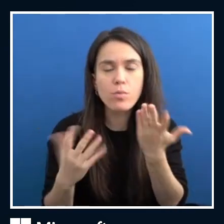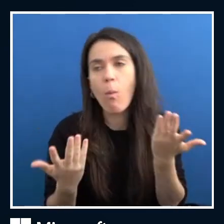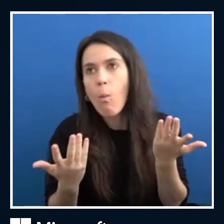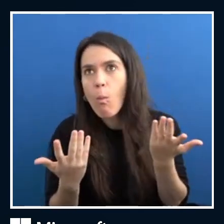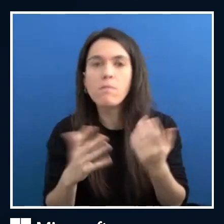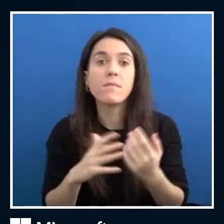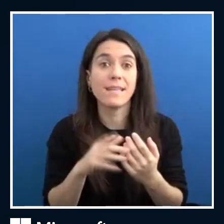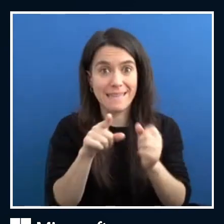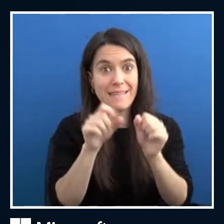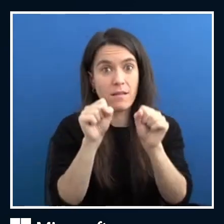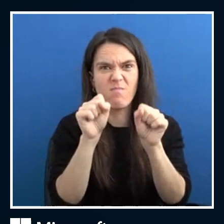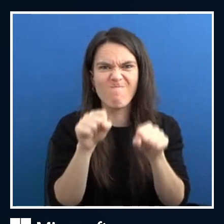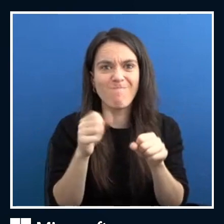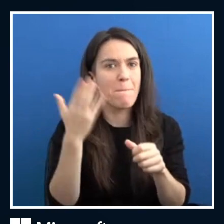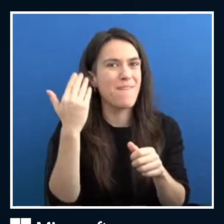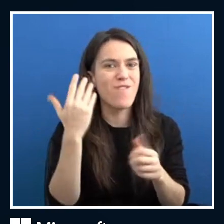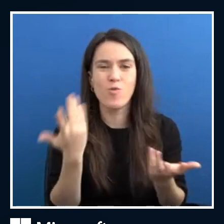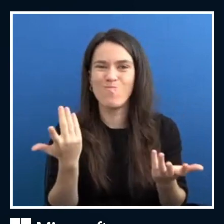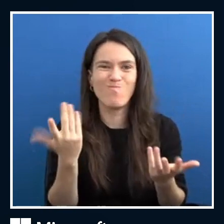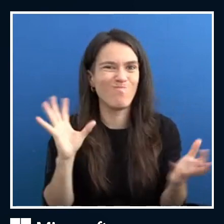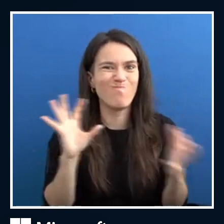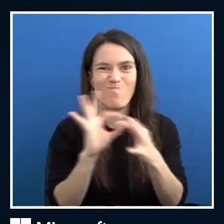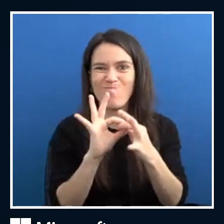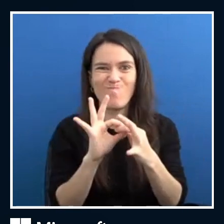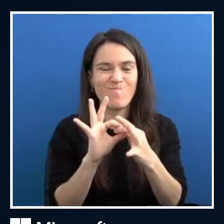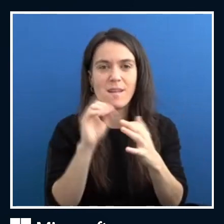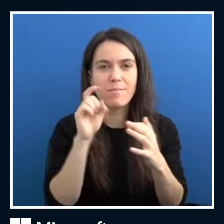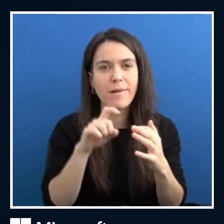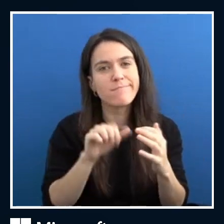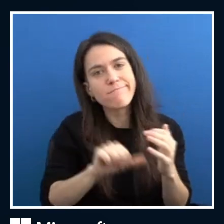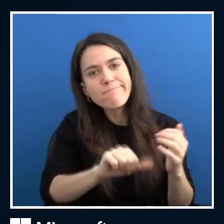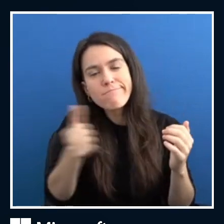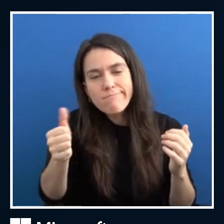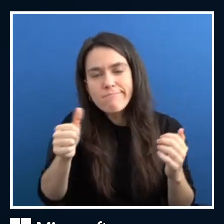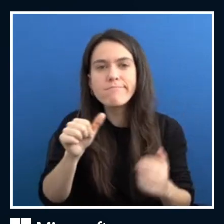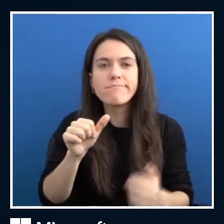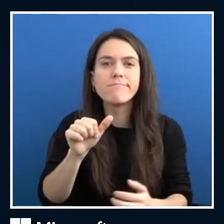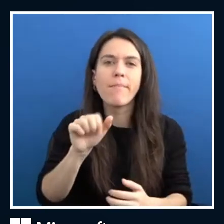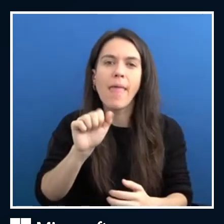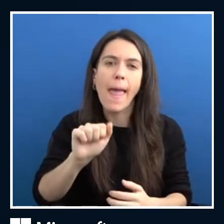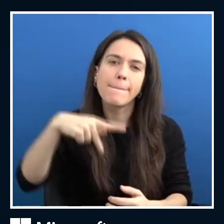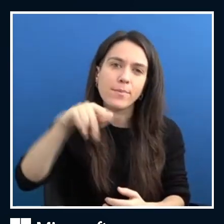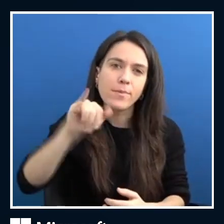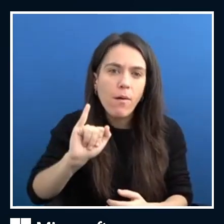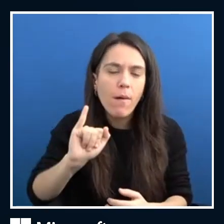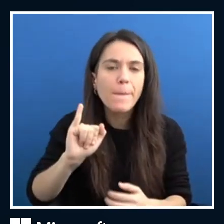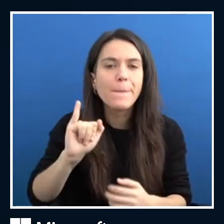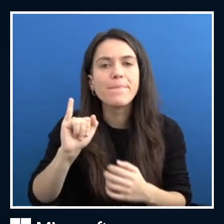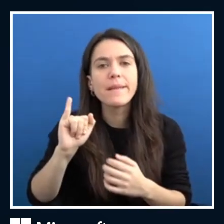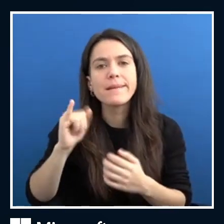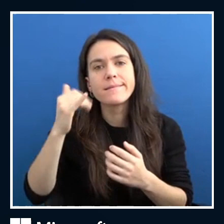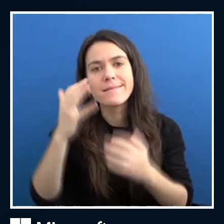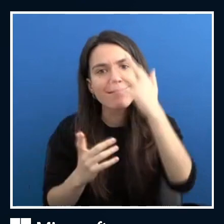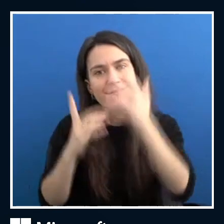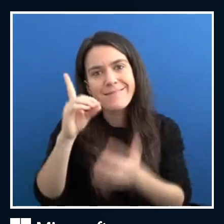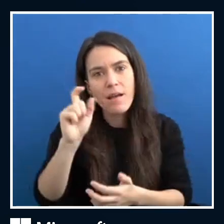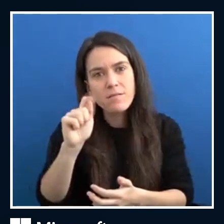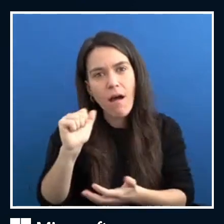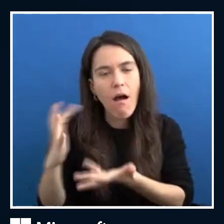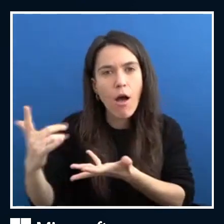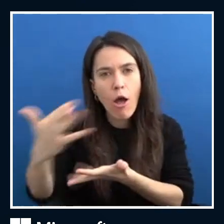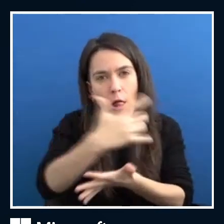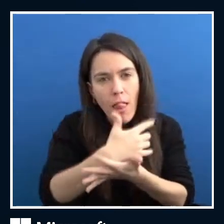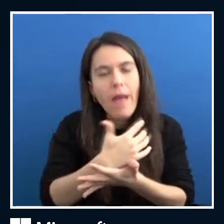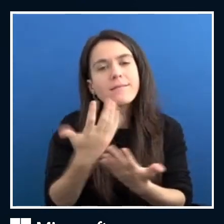couldn't connect, well, you need to use the REST API to collect all the data and then do your reporting on it. Now,